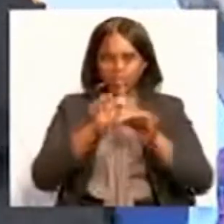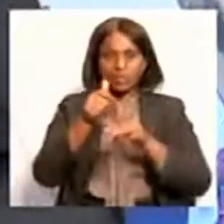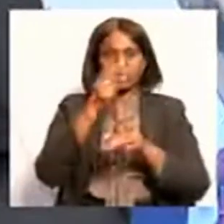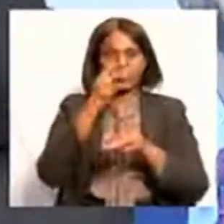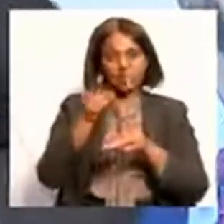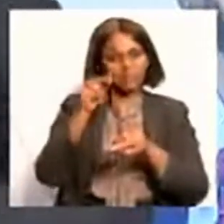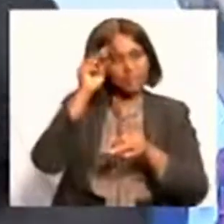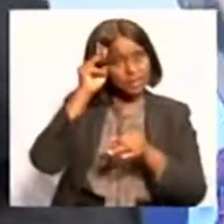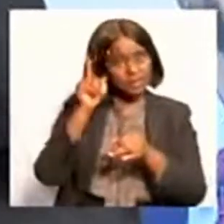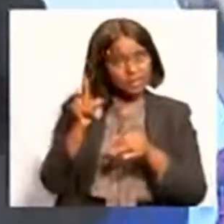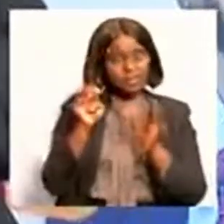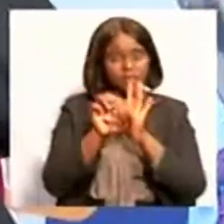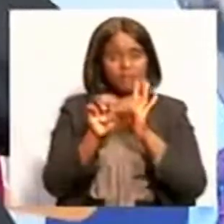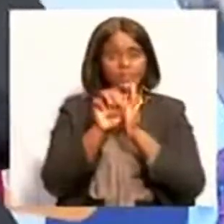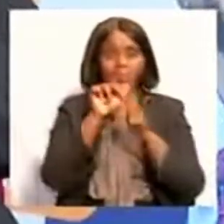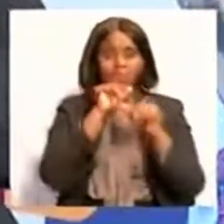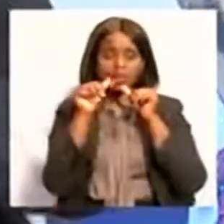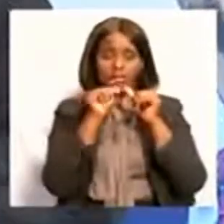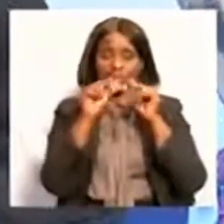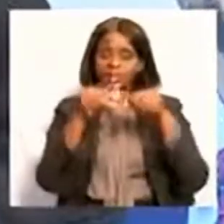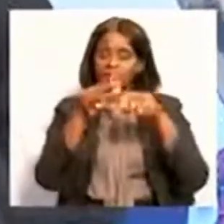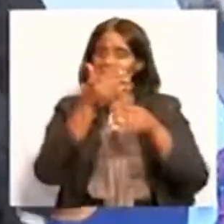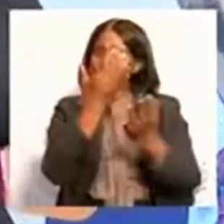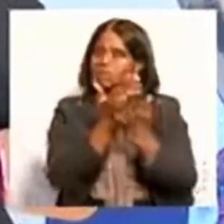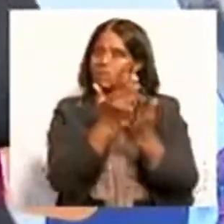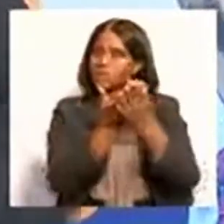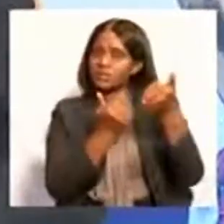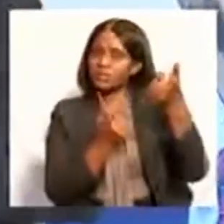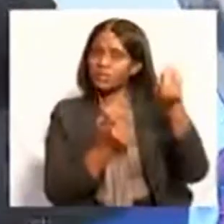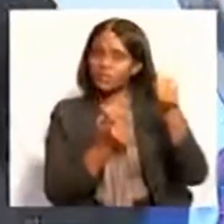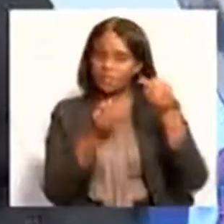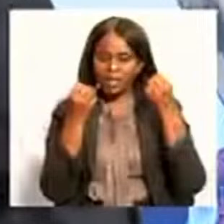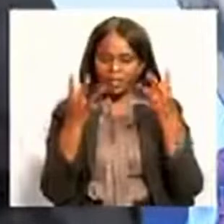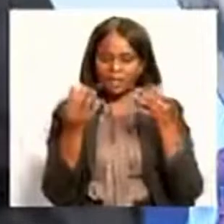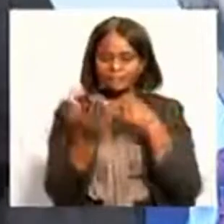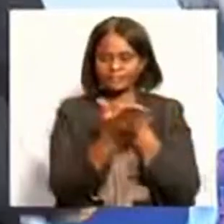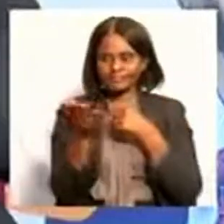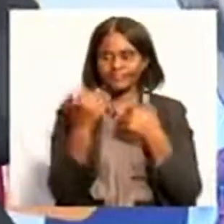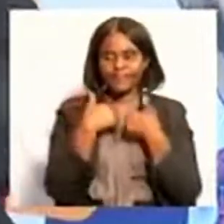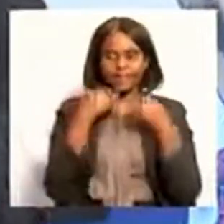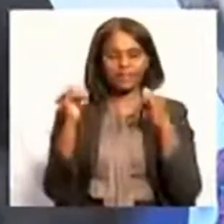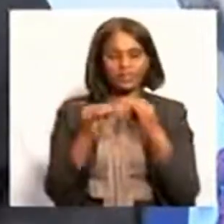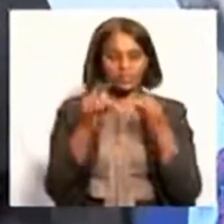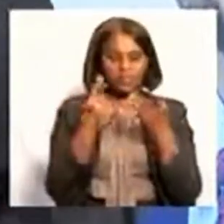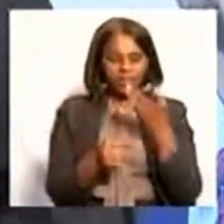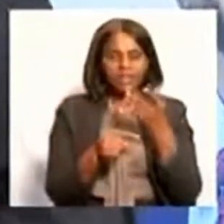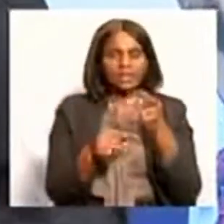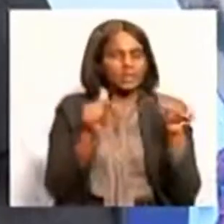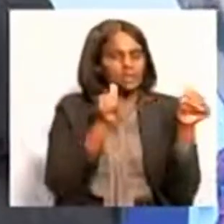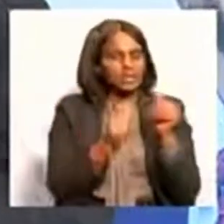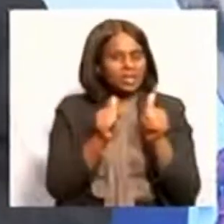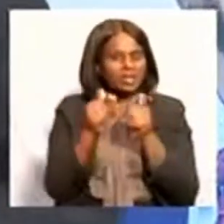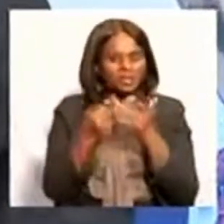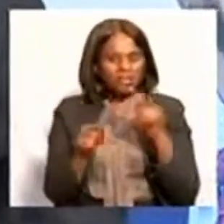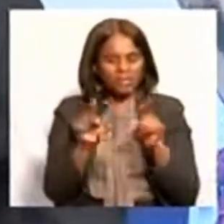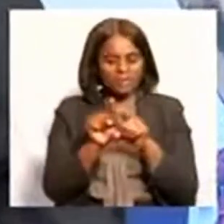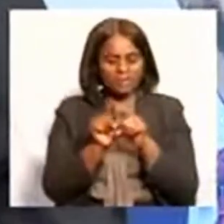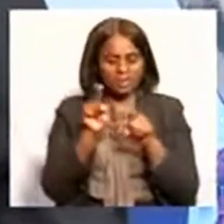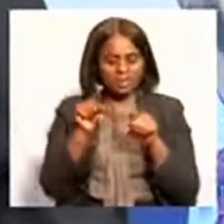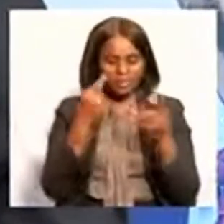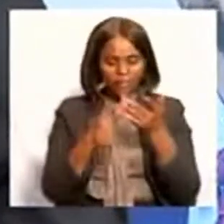at a Ministry of Agriculture, you had given 10 recommendations, how many of those have been implemented? What action has been taken? So this